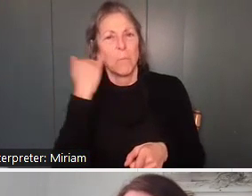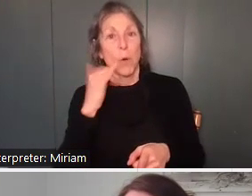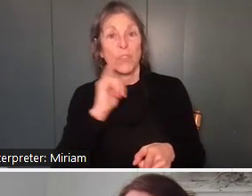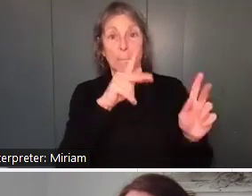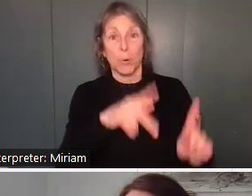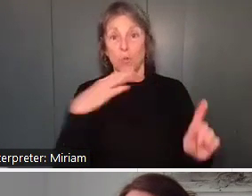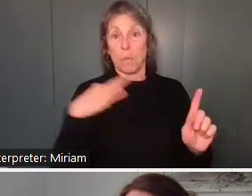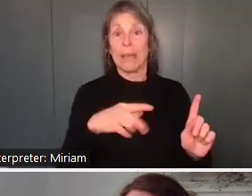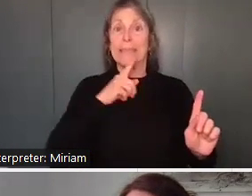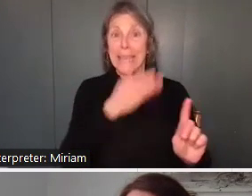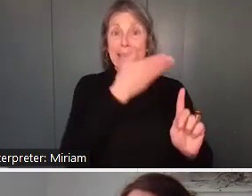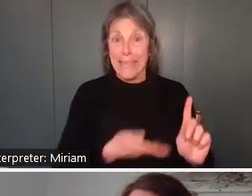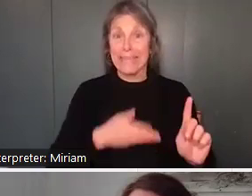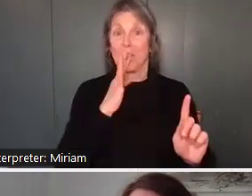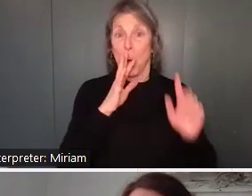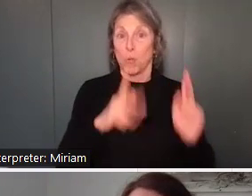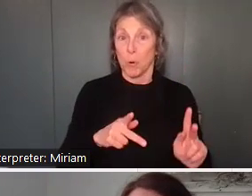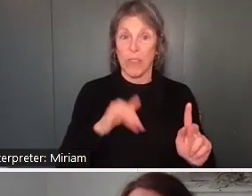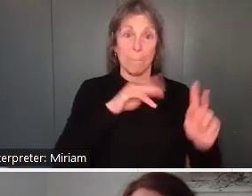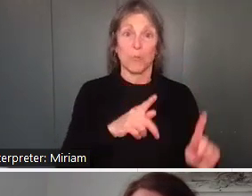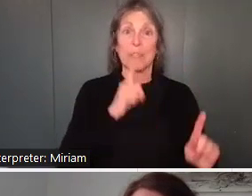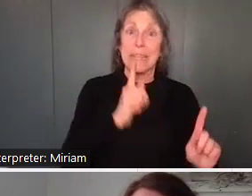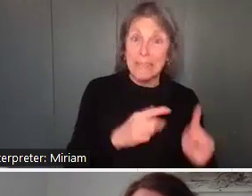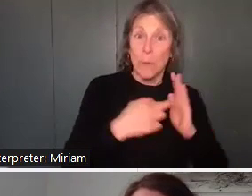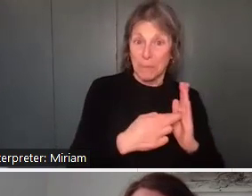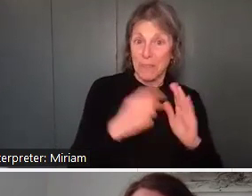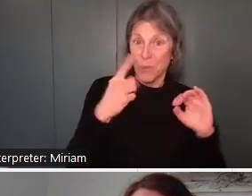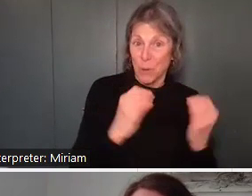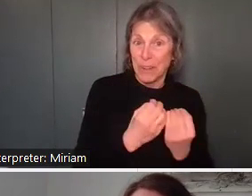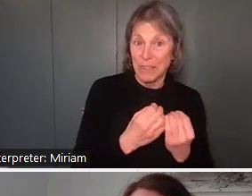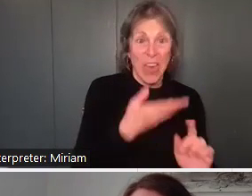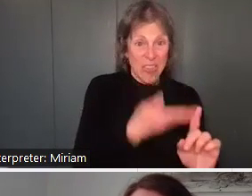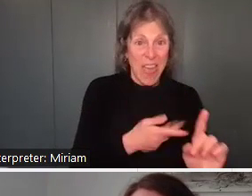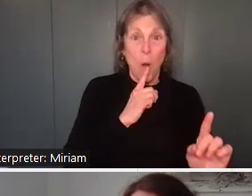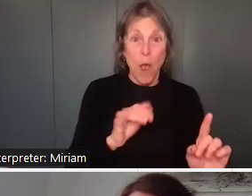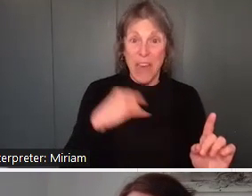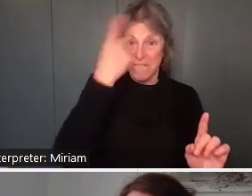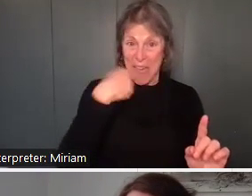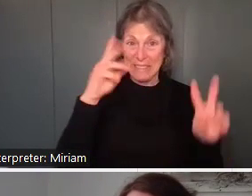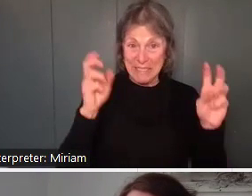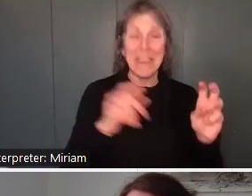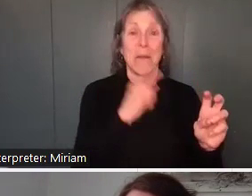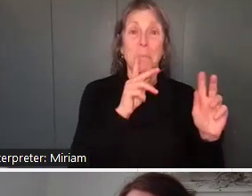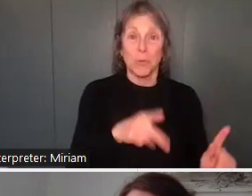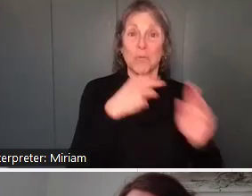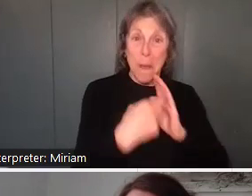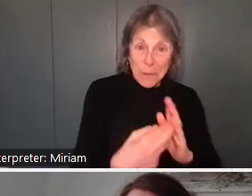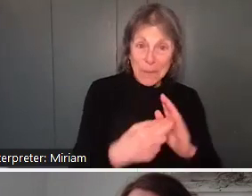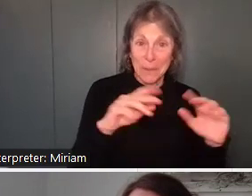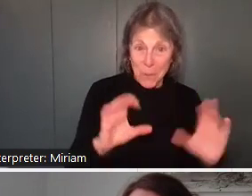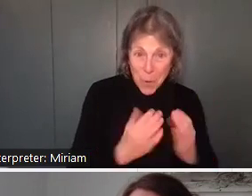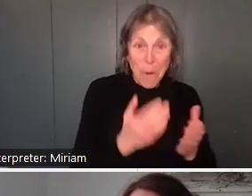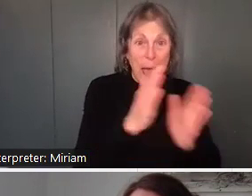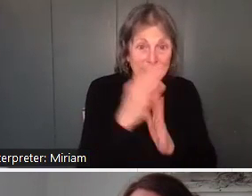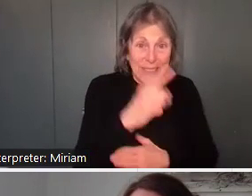spokesperson? that would be, oh well. Like, you know what I mean? Like they are that face. They are the spokesperson. Like, yeah, that's a like good